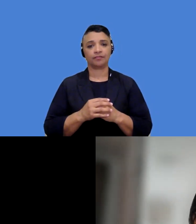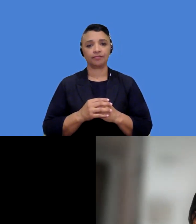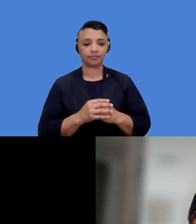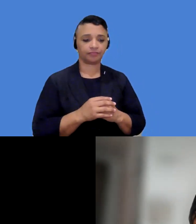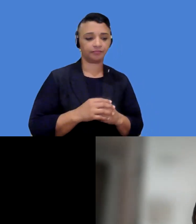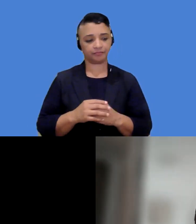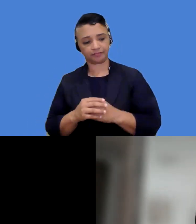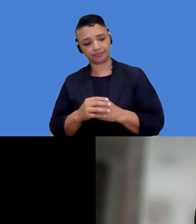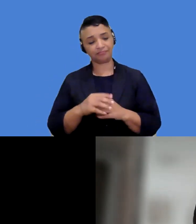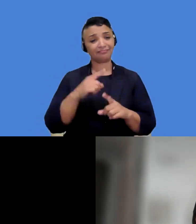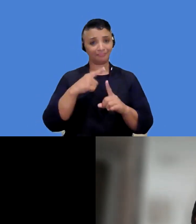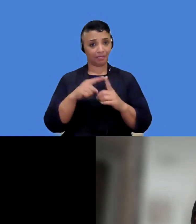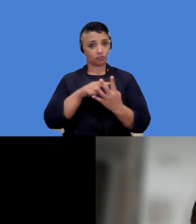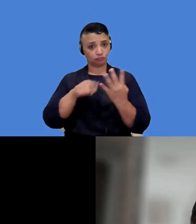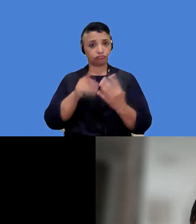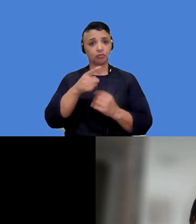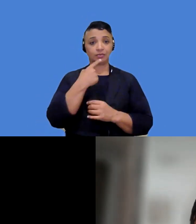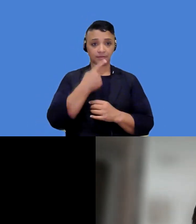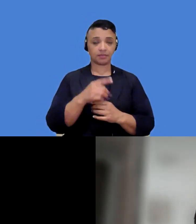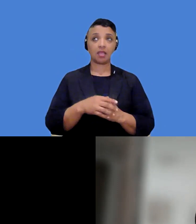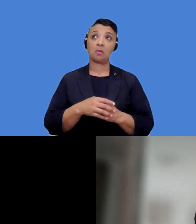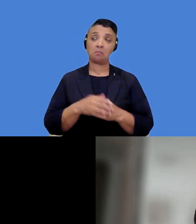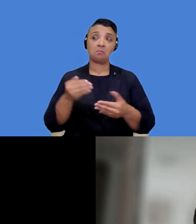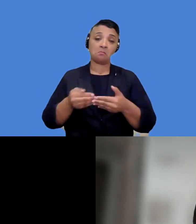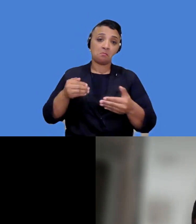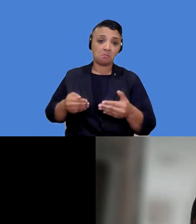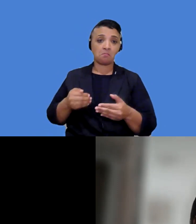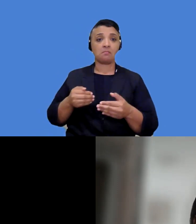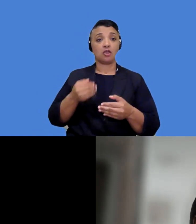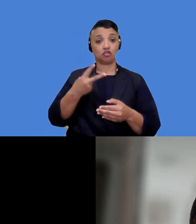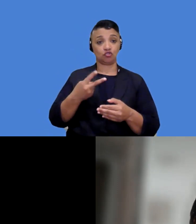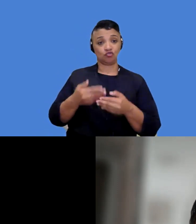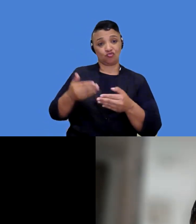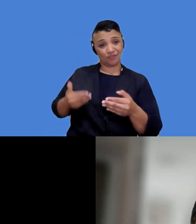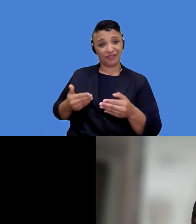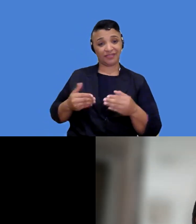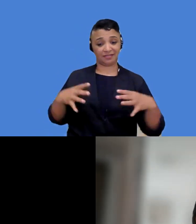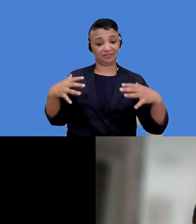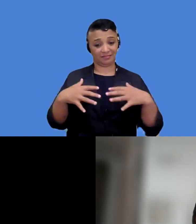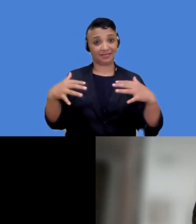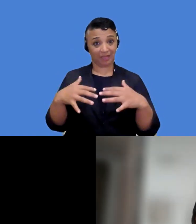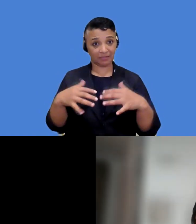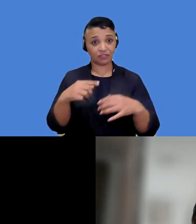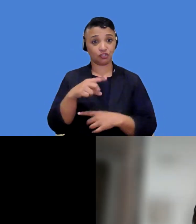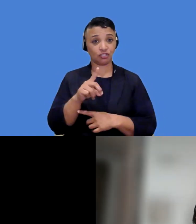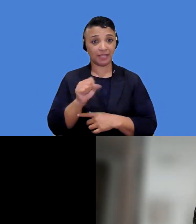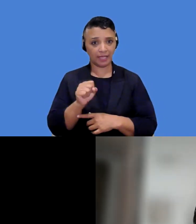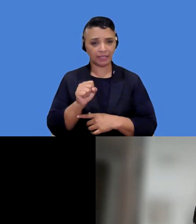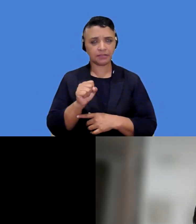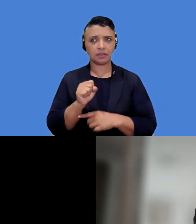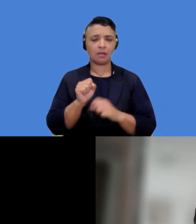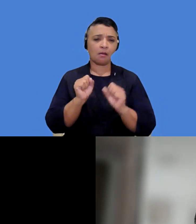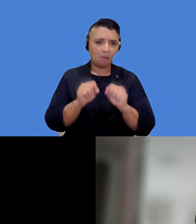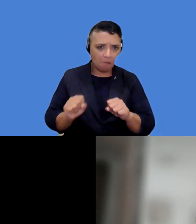think that commitments submitted in 2018 and 2022 were reflective of the actual